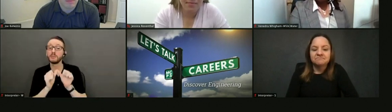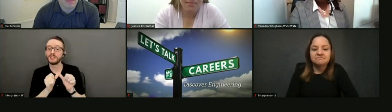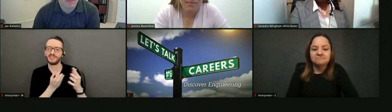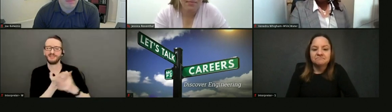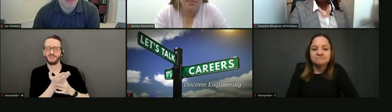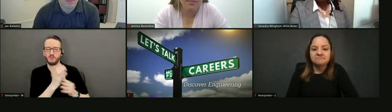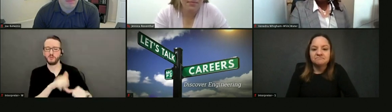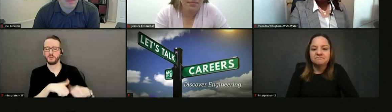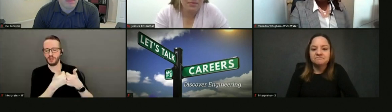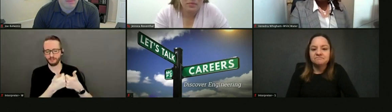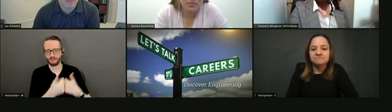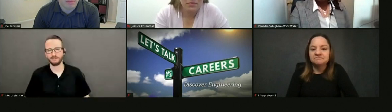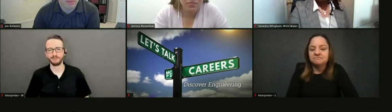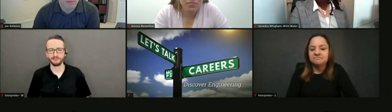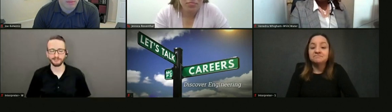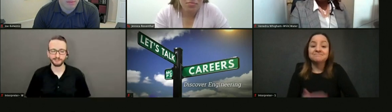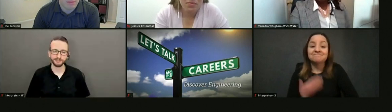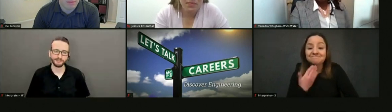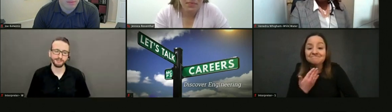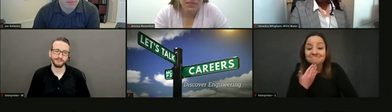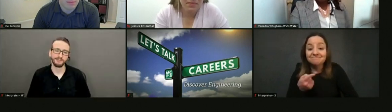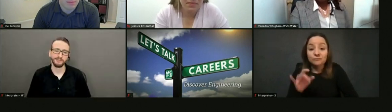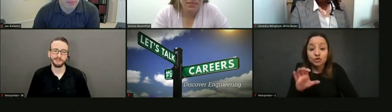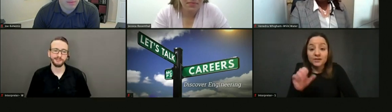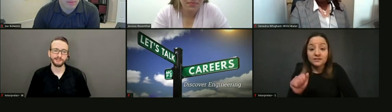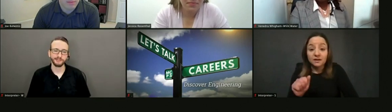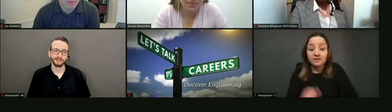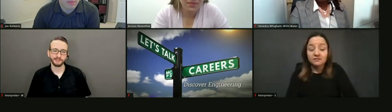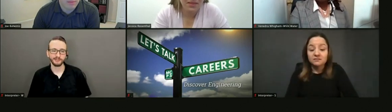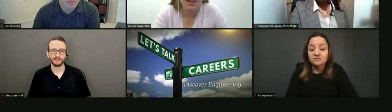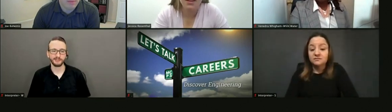challenges. Thank you. Jessica?